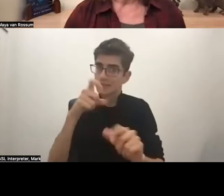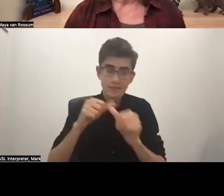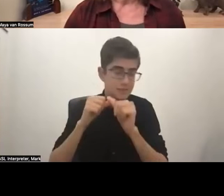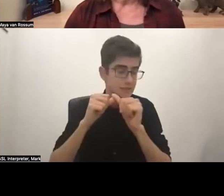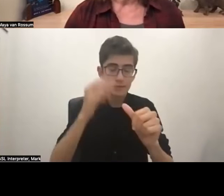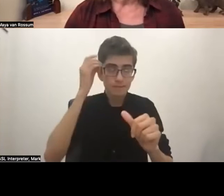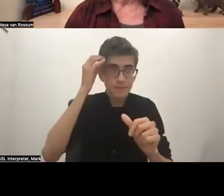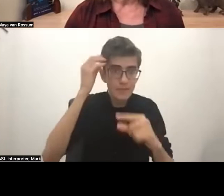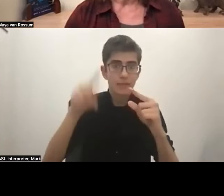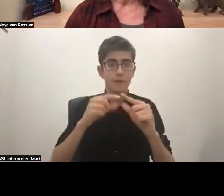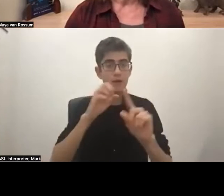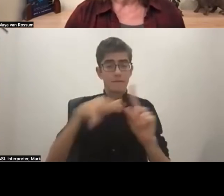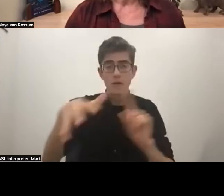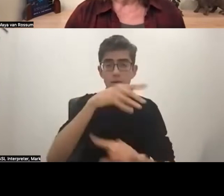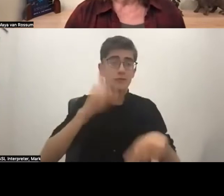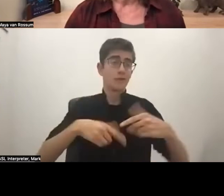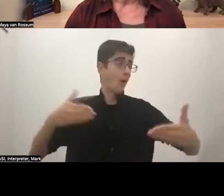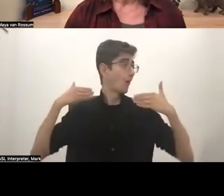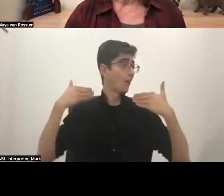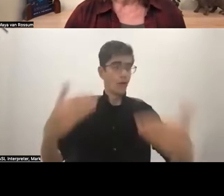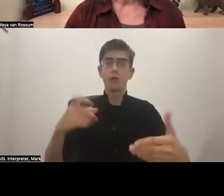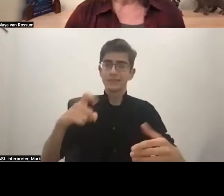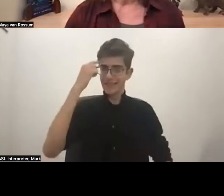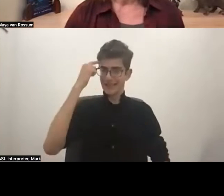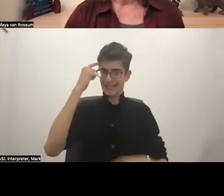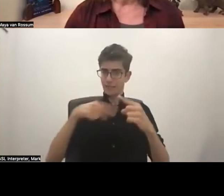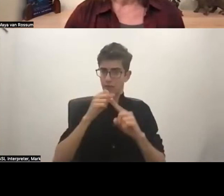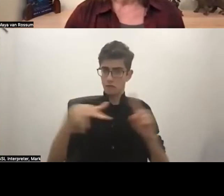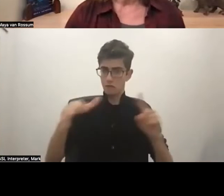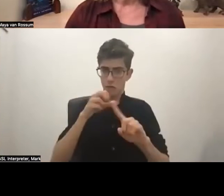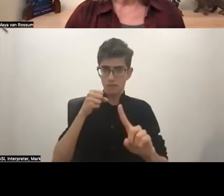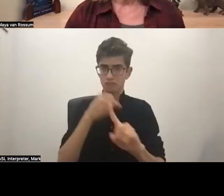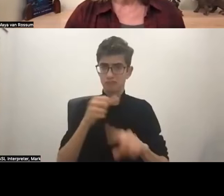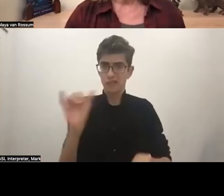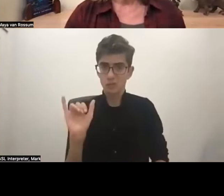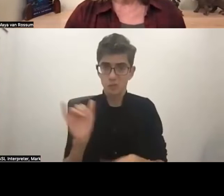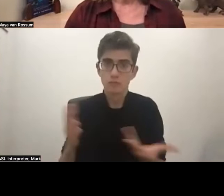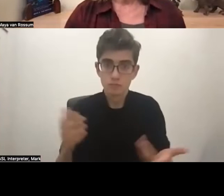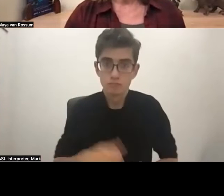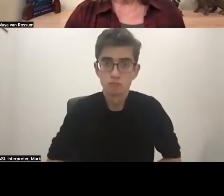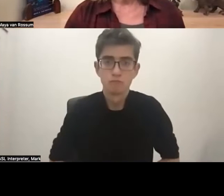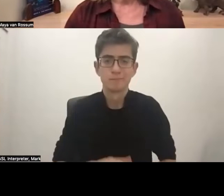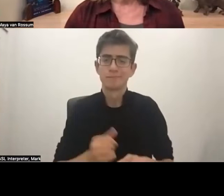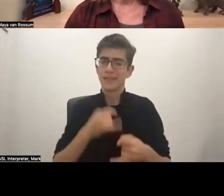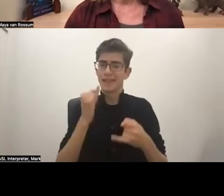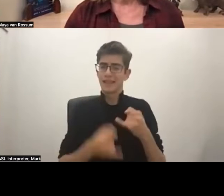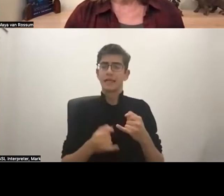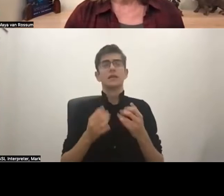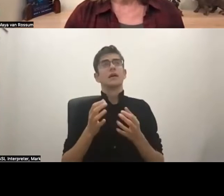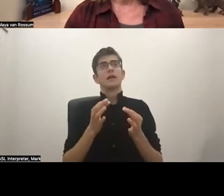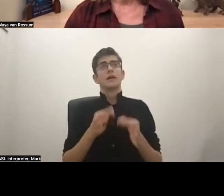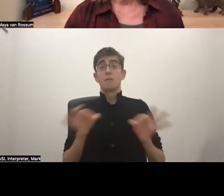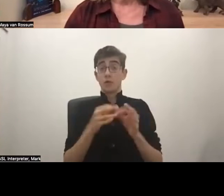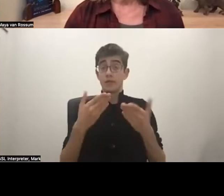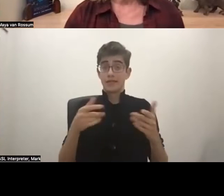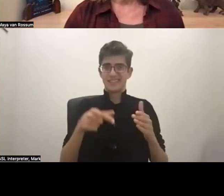before carrying out those actions. And lastly, and this is sort of one of the main things that sets the amendment